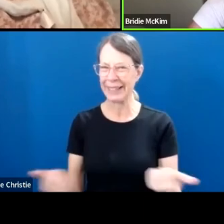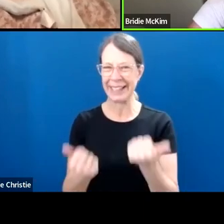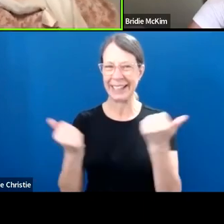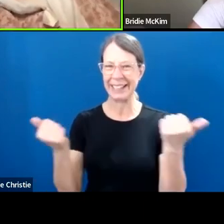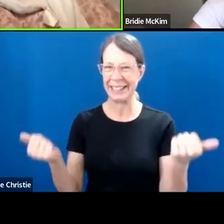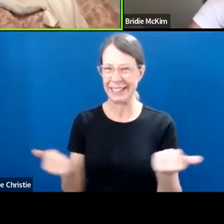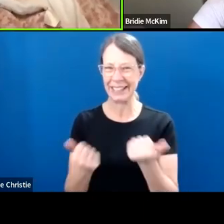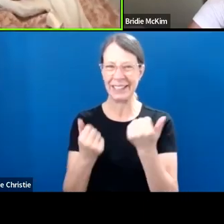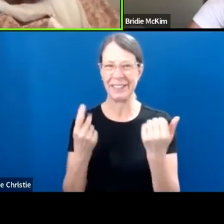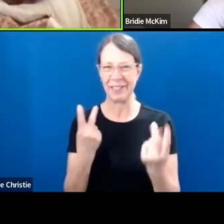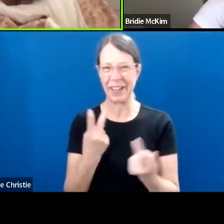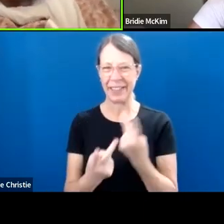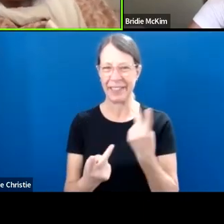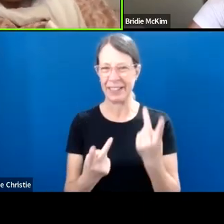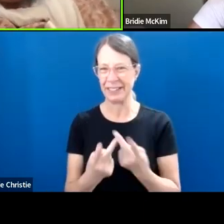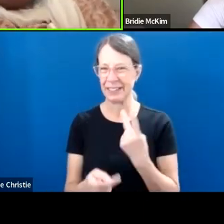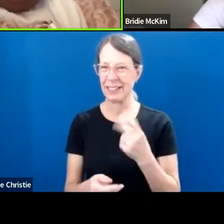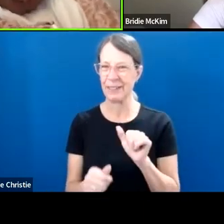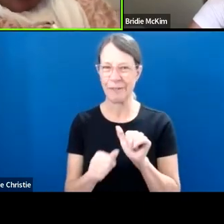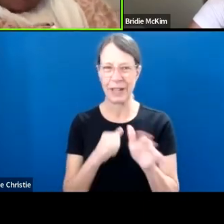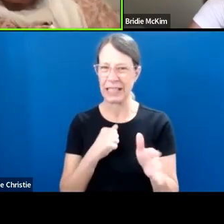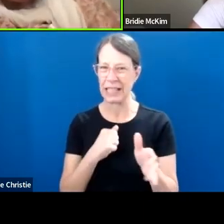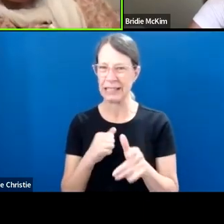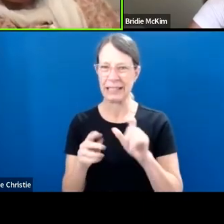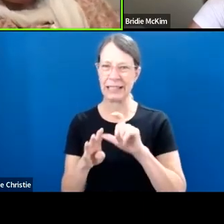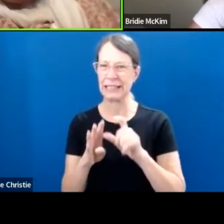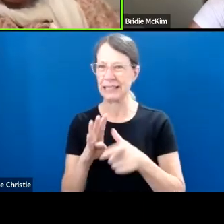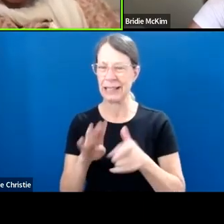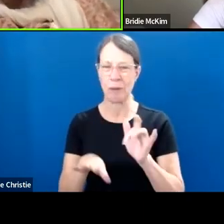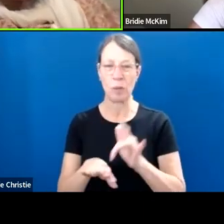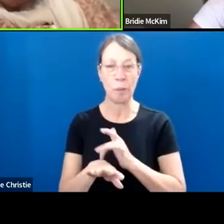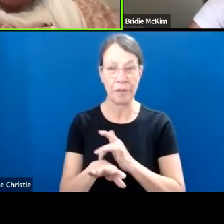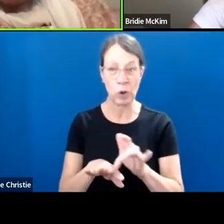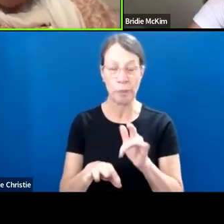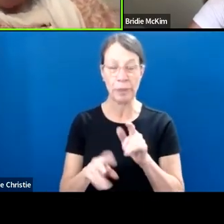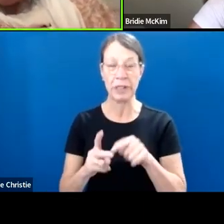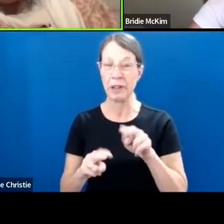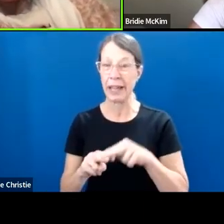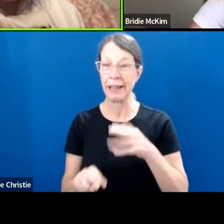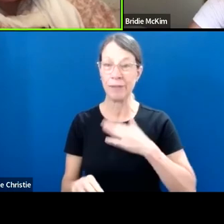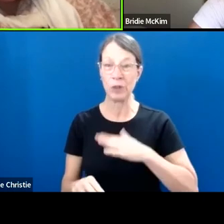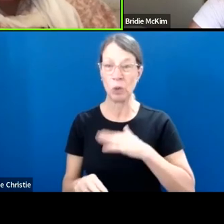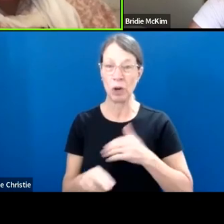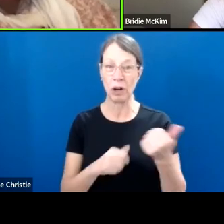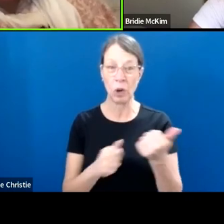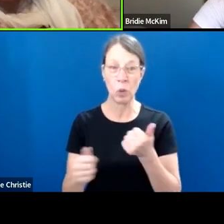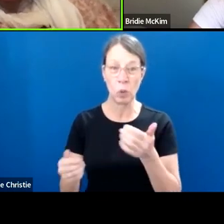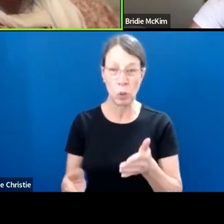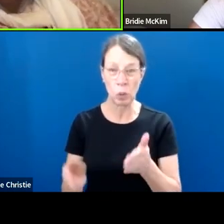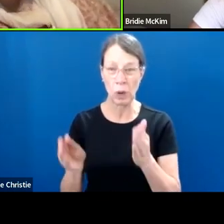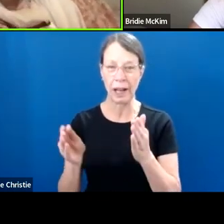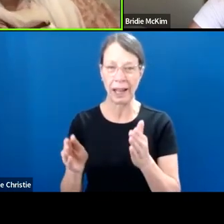There are great disabled artists. So if you're looking for a great way to